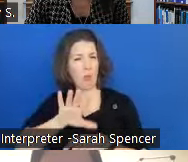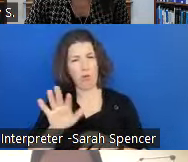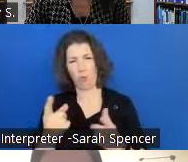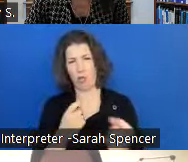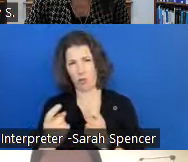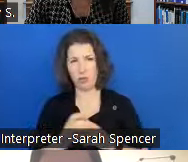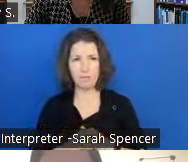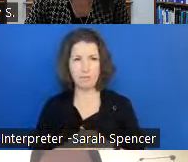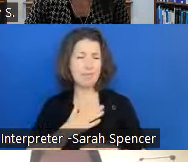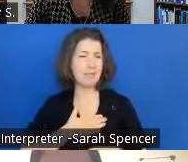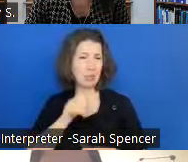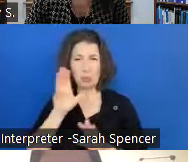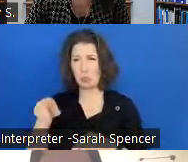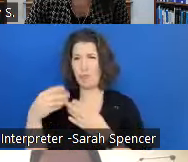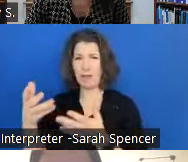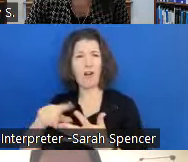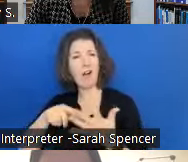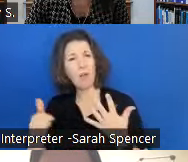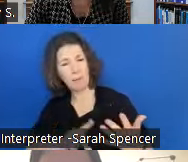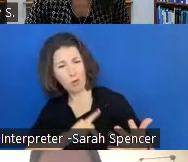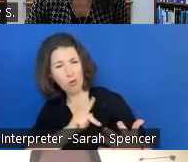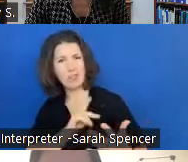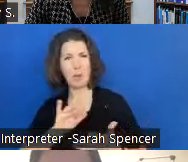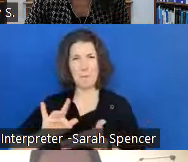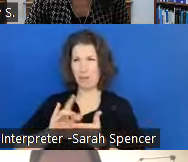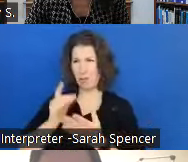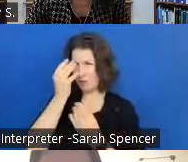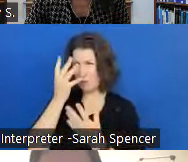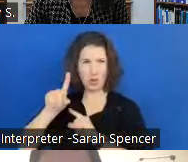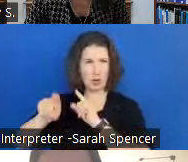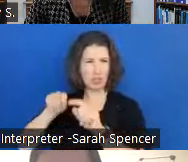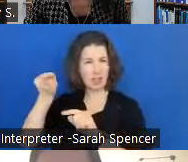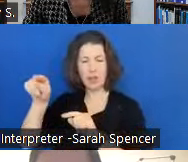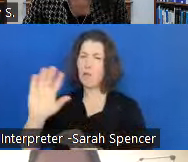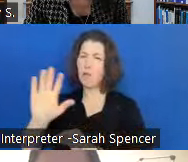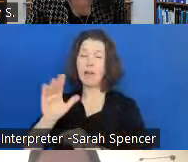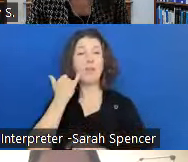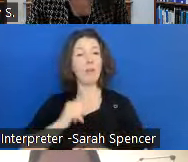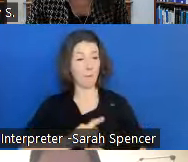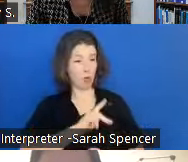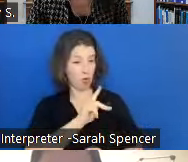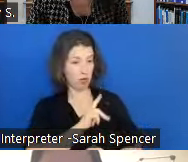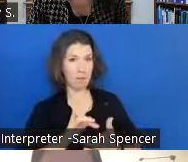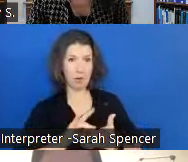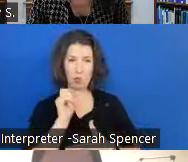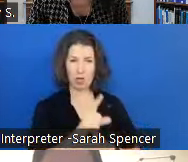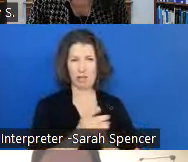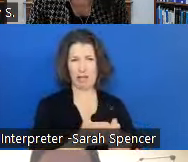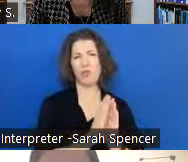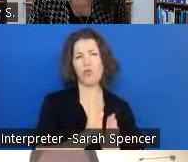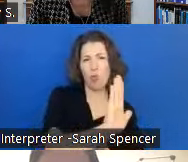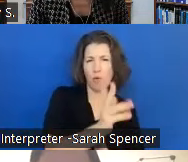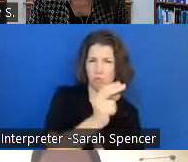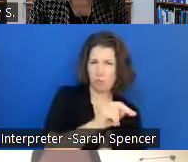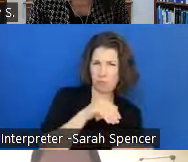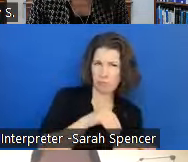in the chat. If you have a personal medical question, please ask your doctor. Lastly, at the end of today's session, you'll be